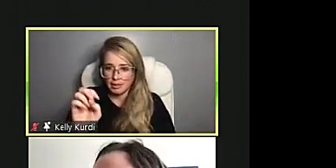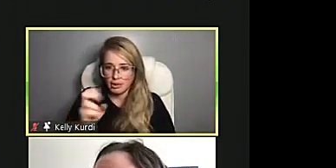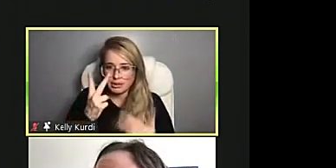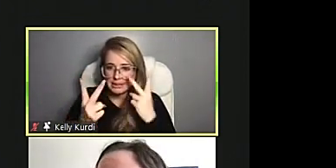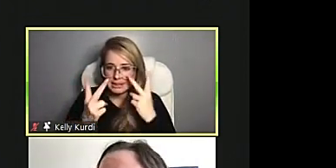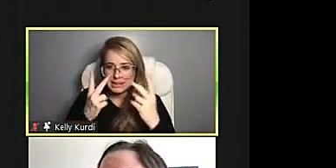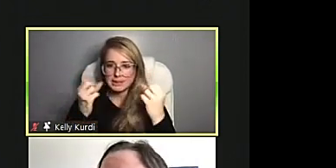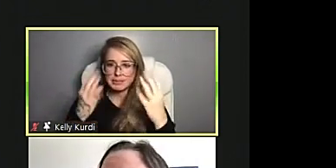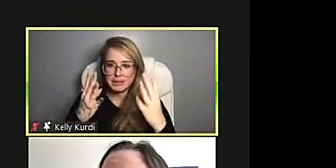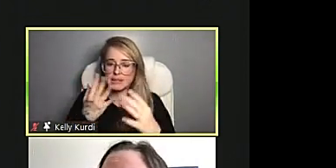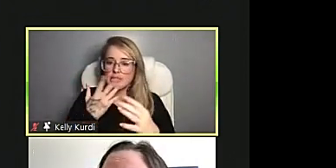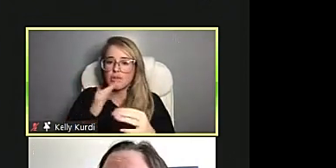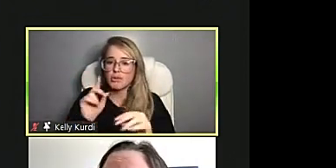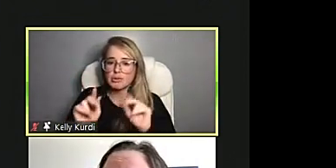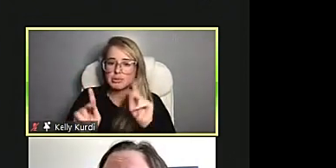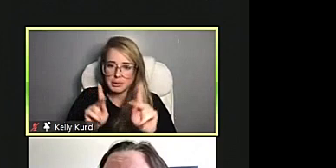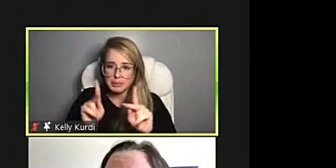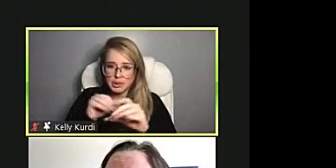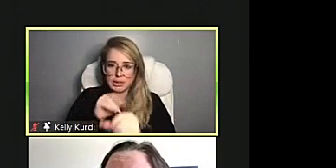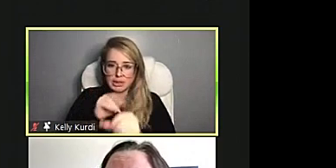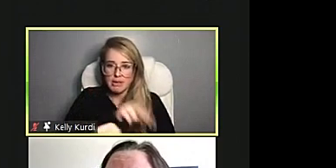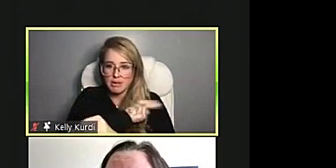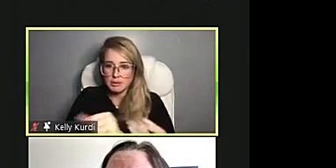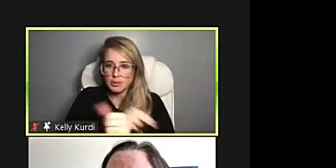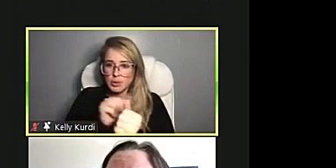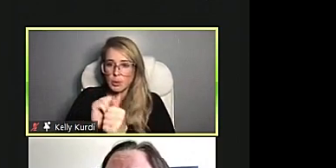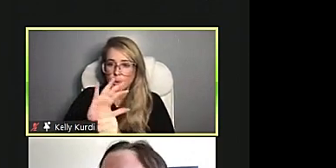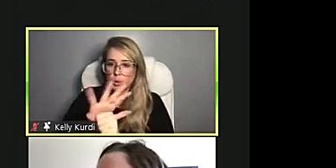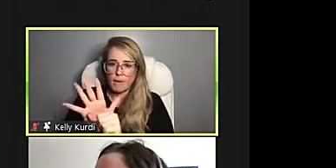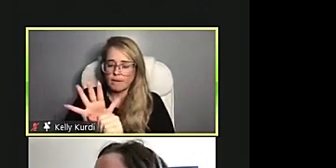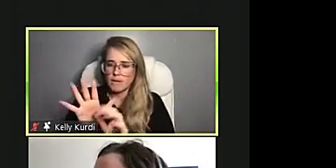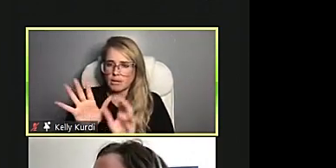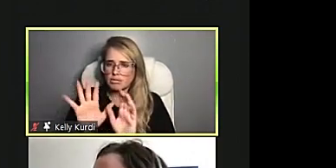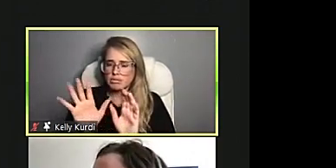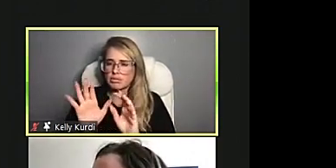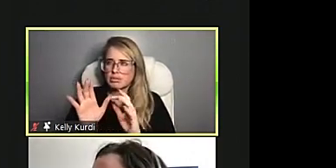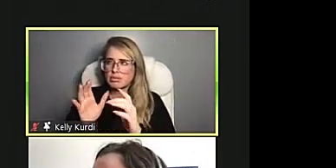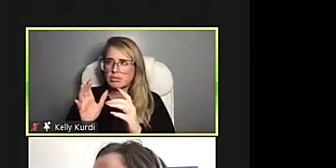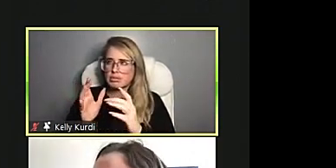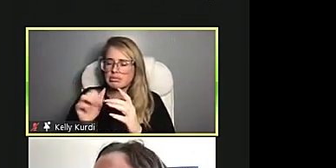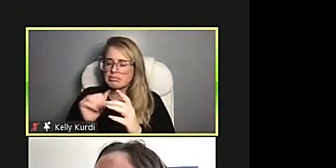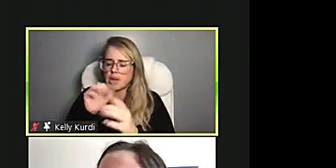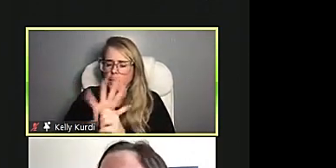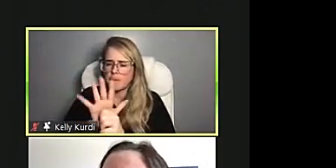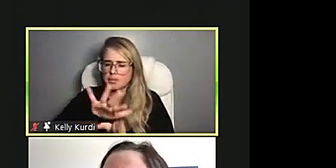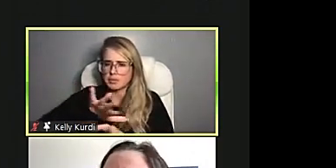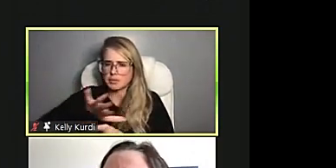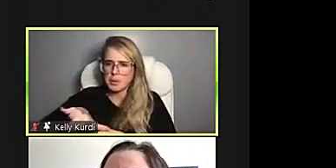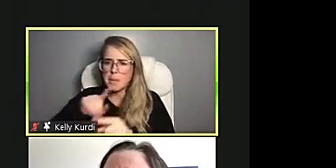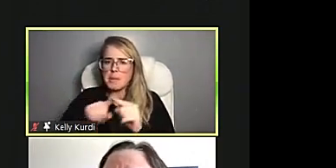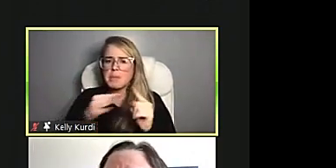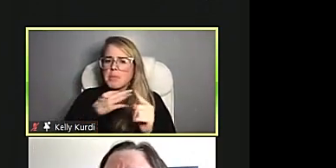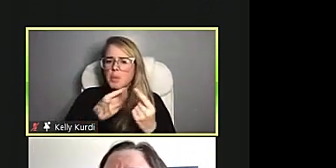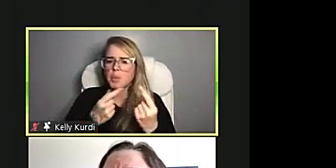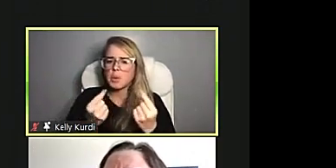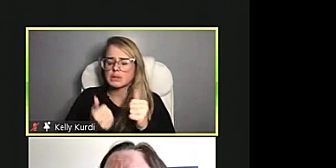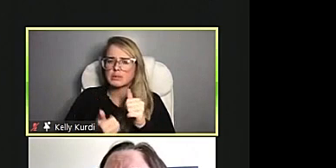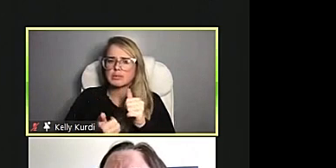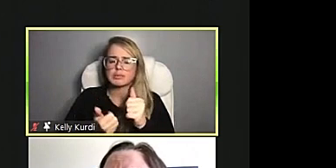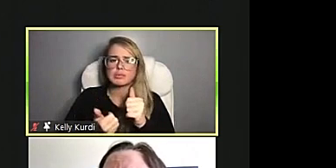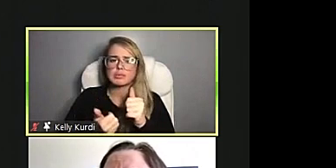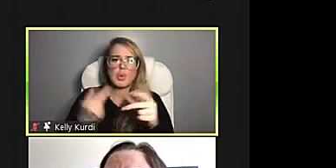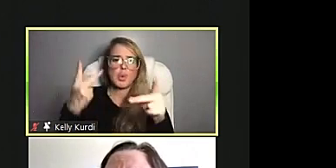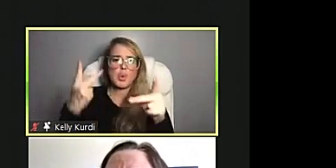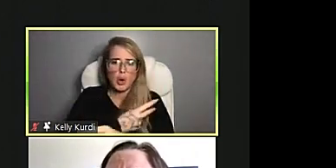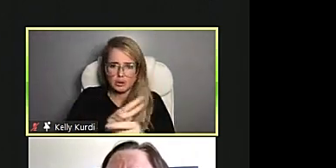Coloradans in the hospital. With COVID not being a factor, what do you see as is the greatest factor that's driving